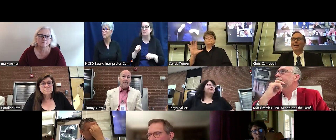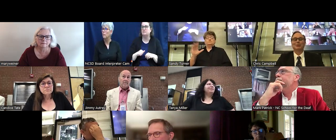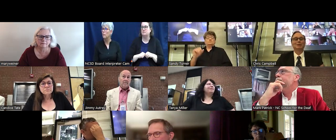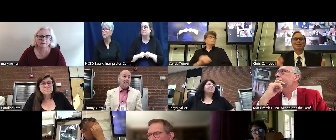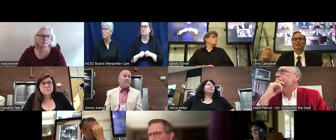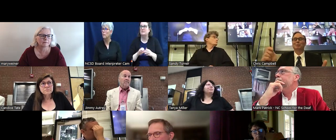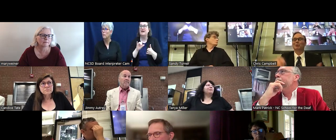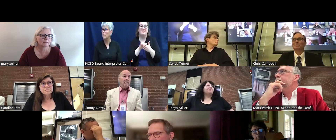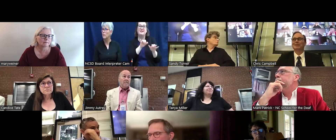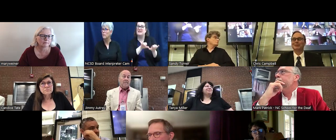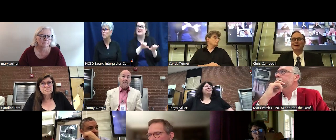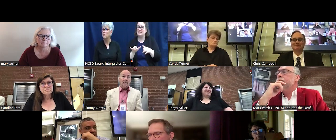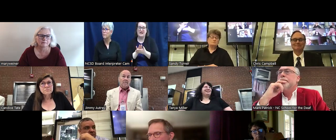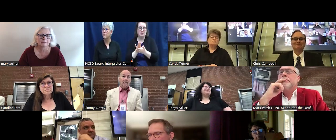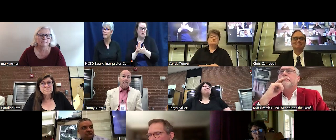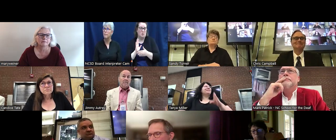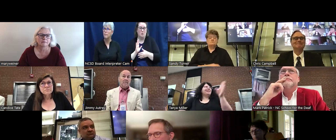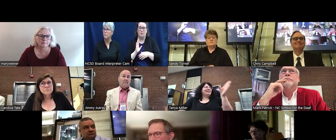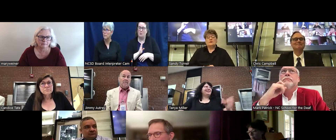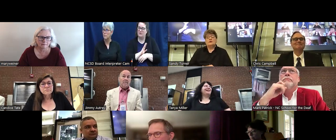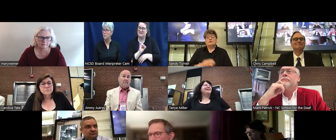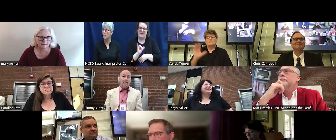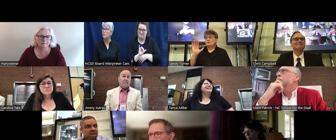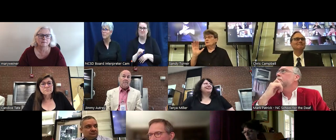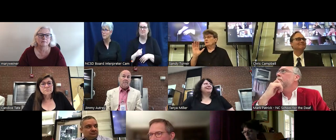And that is just like school boards, excuse me.